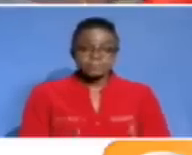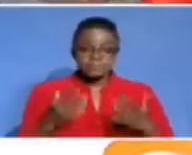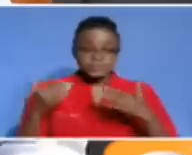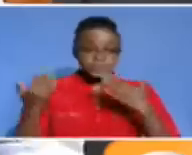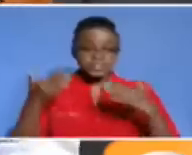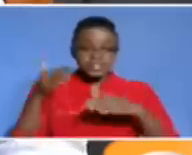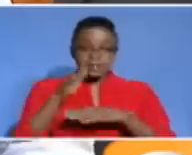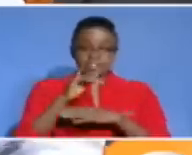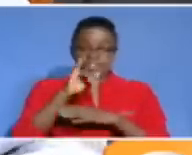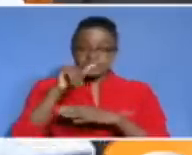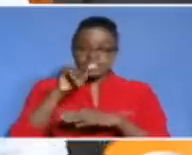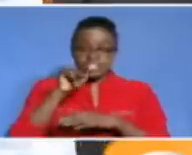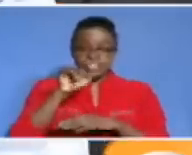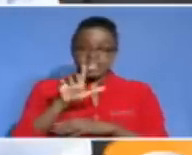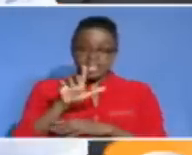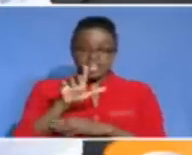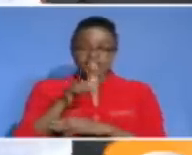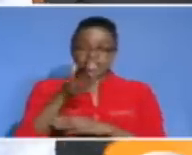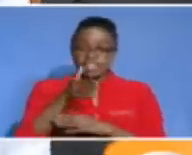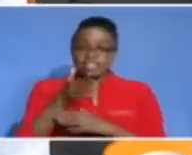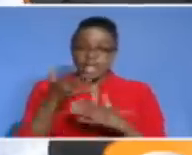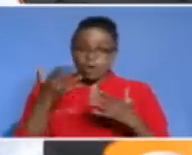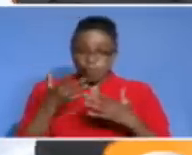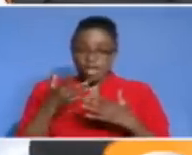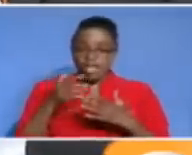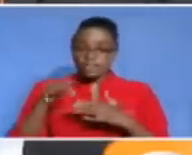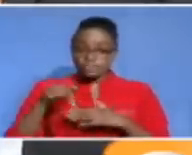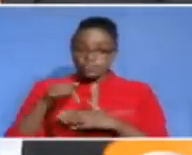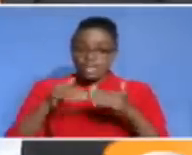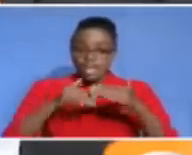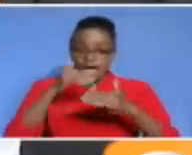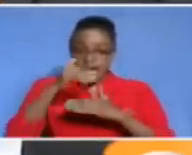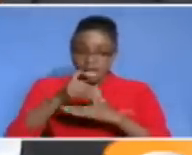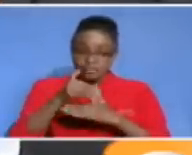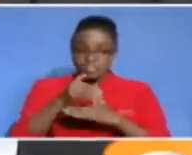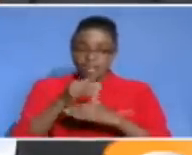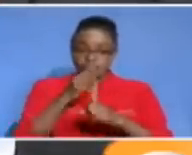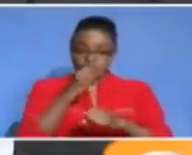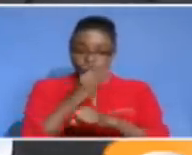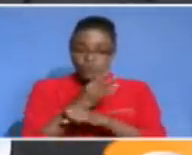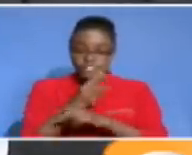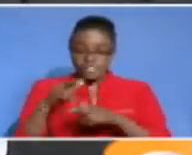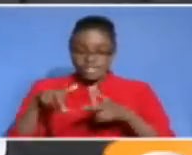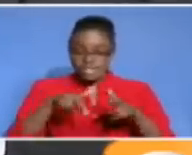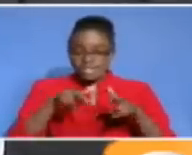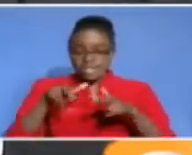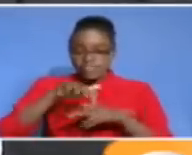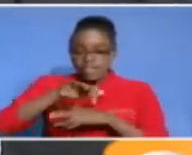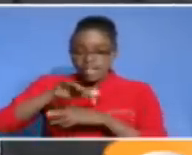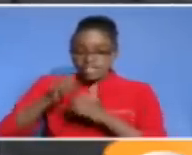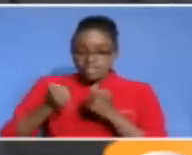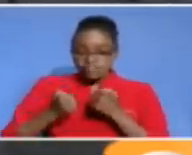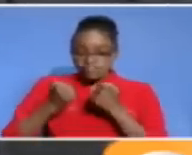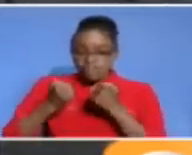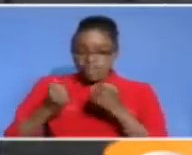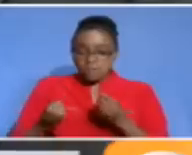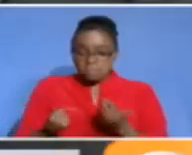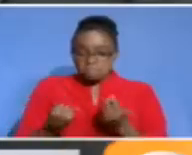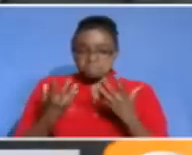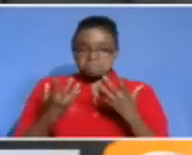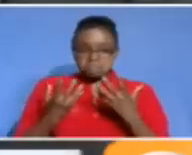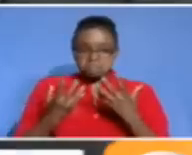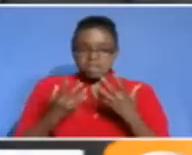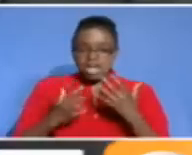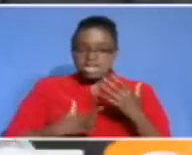And welcome back to Jeff Koinange Live here on the day after the 14 Riverside Drive attack.